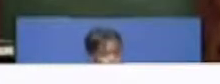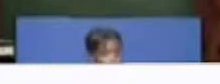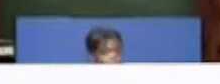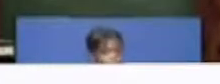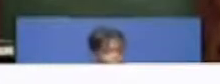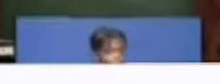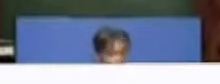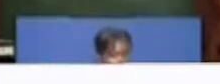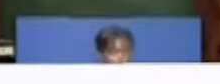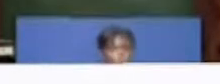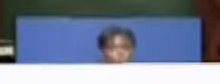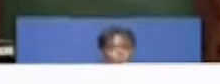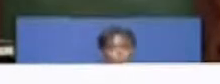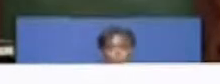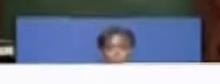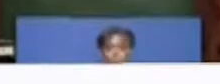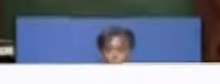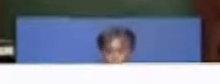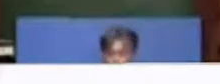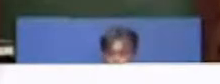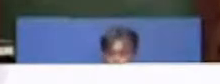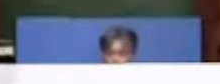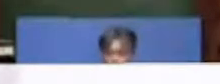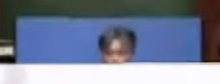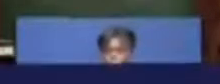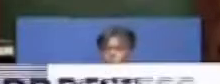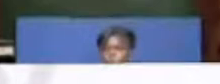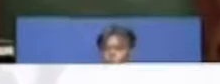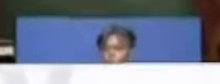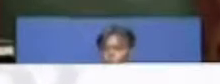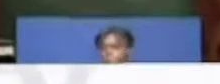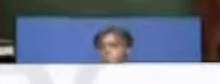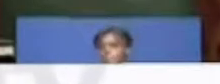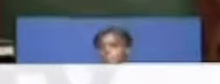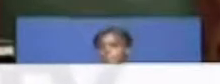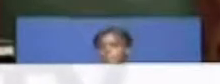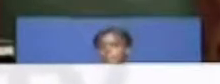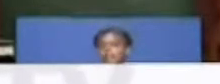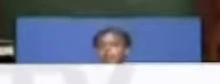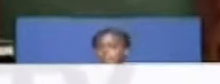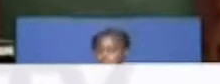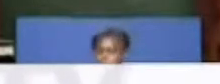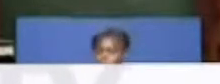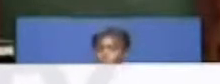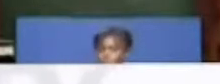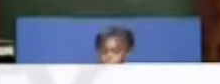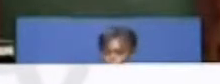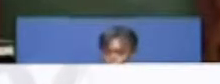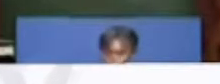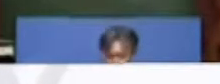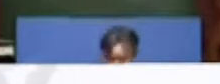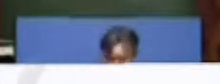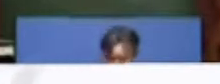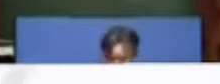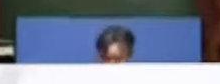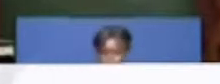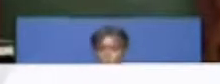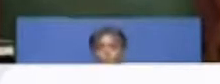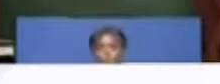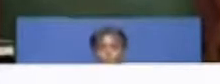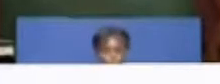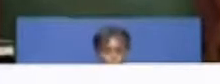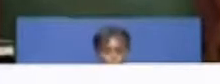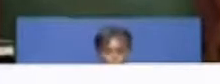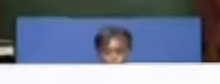the spurring of previously dormant sectors, but the creation for jobs for young people,